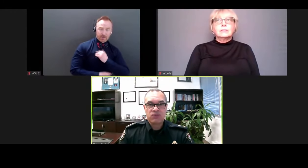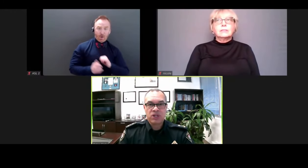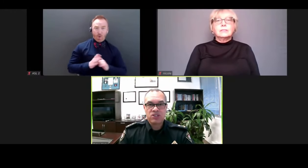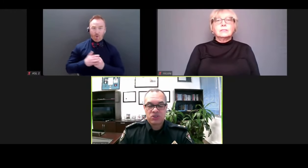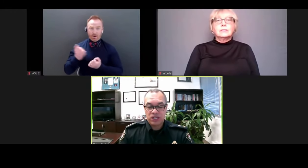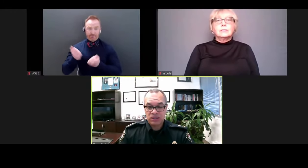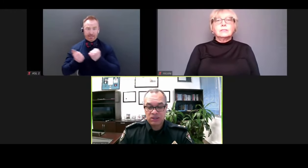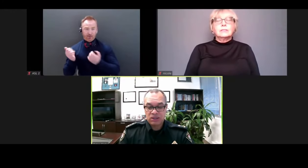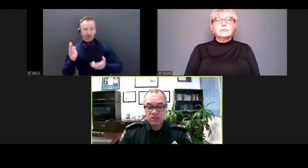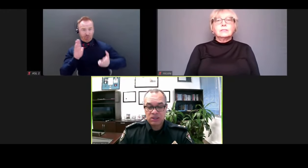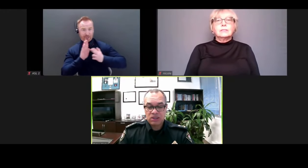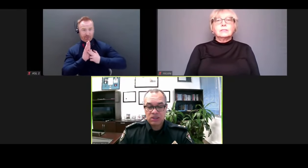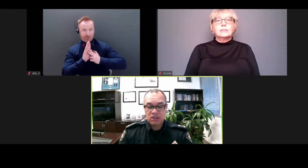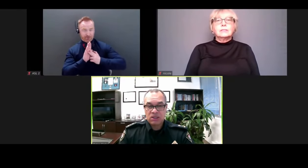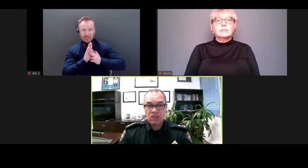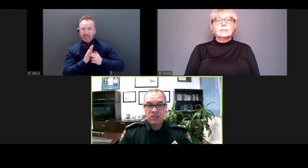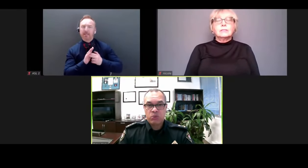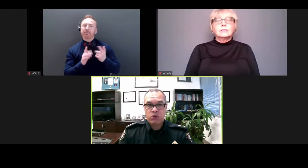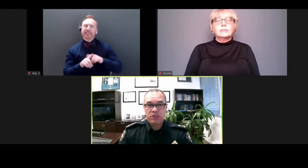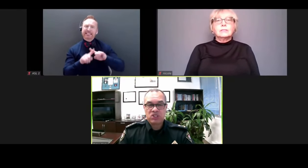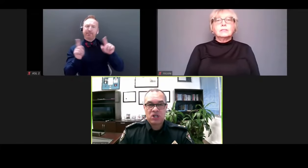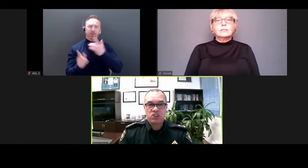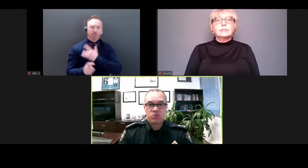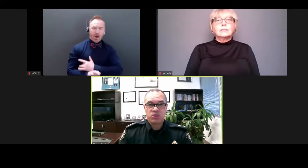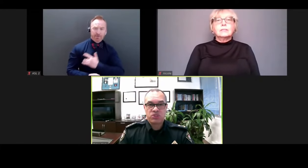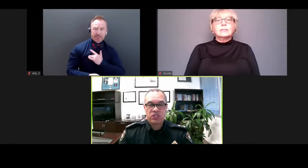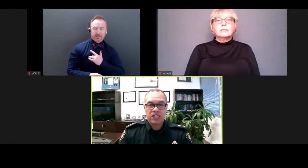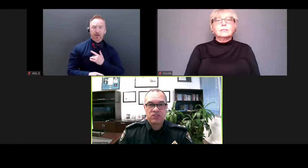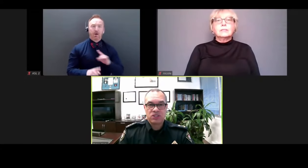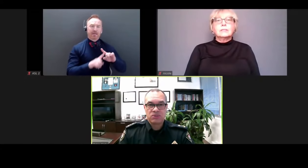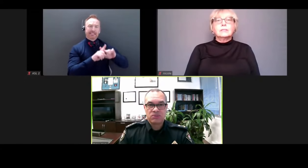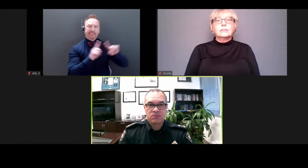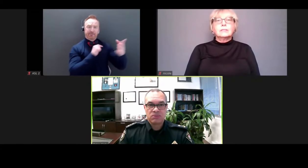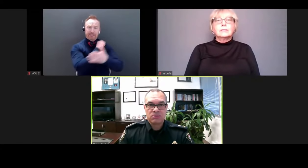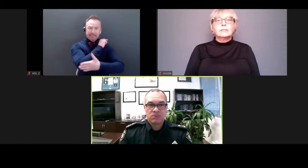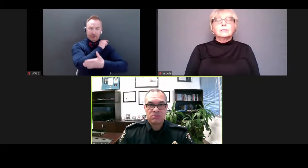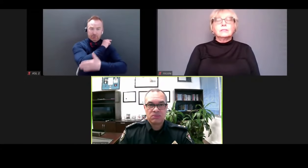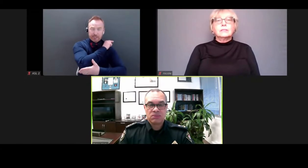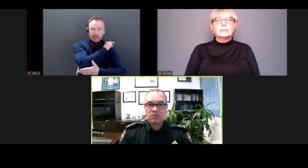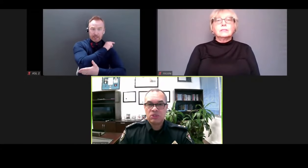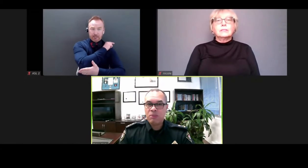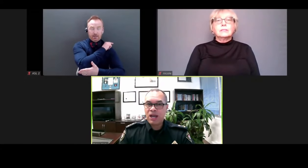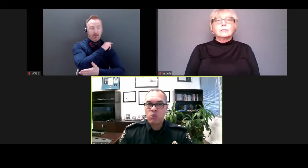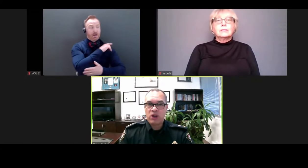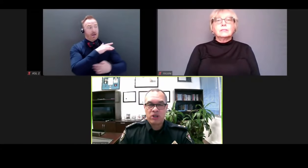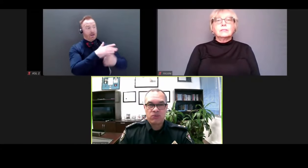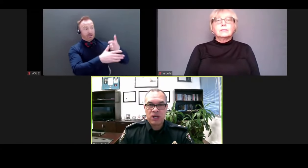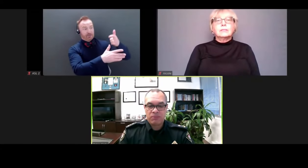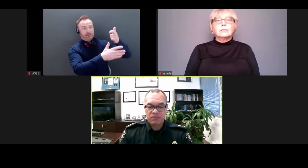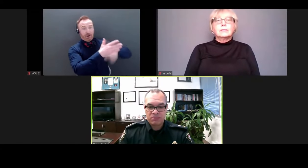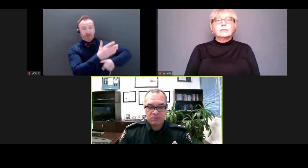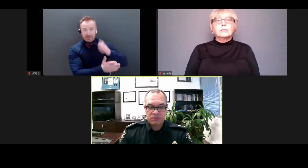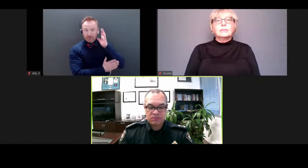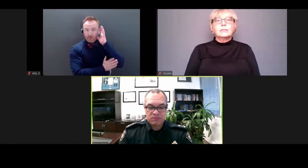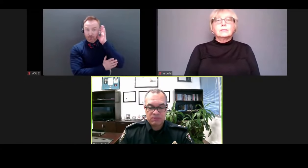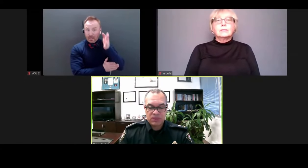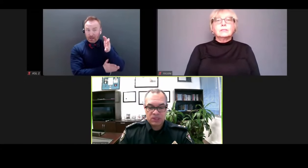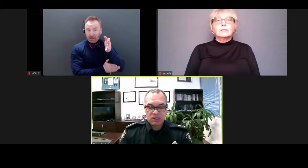out of country, there will be charges pursued against you, no matter where you're from.